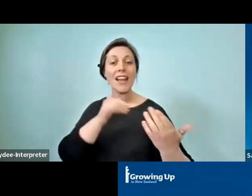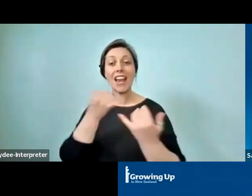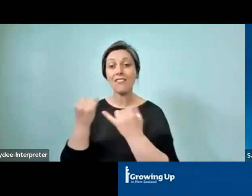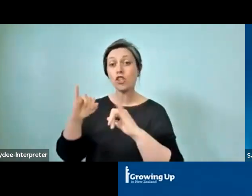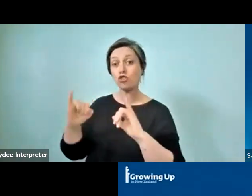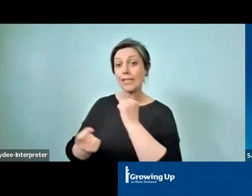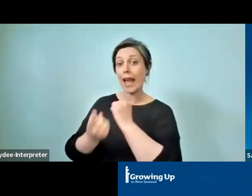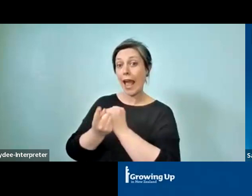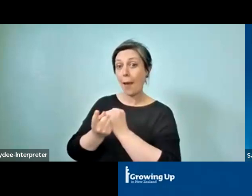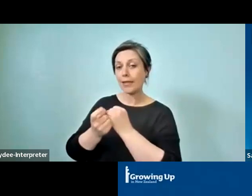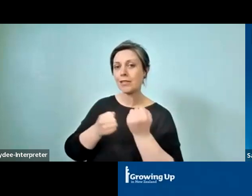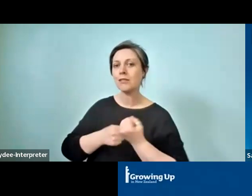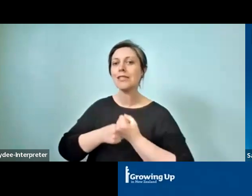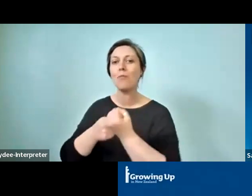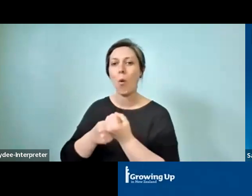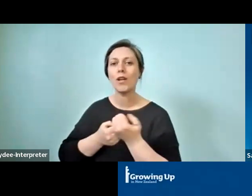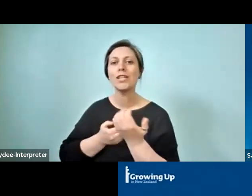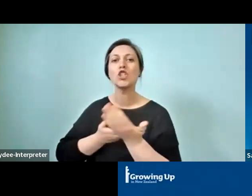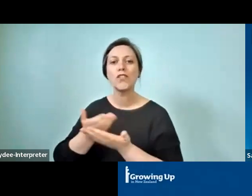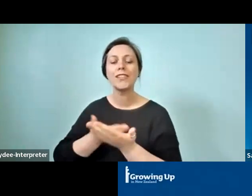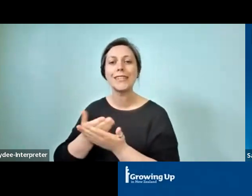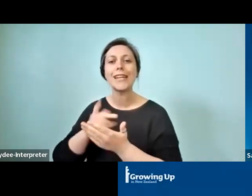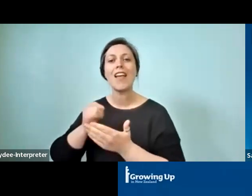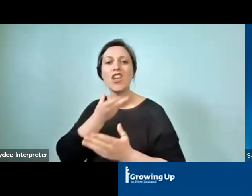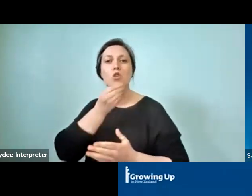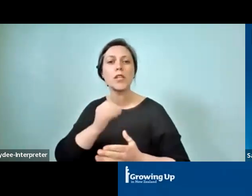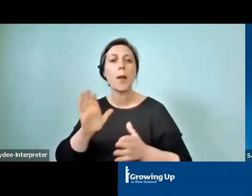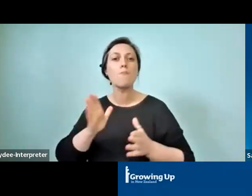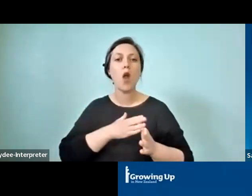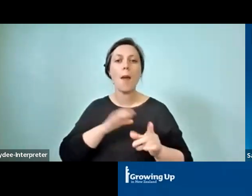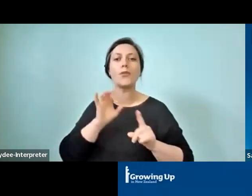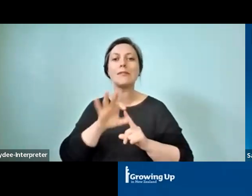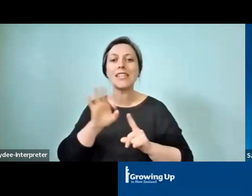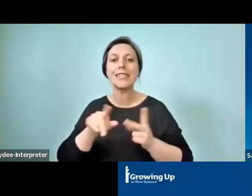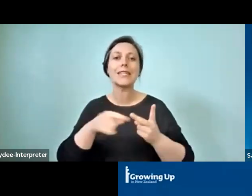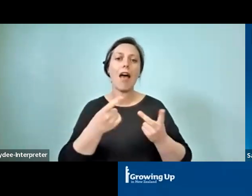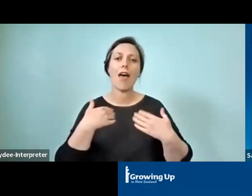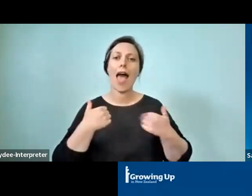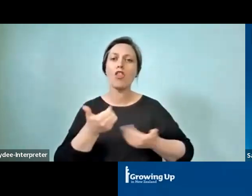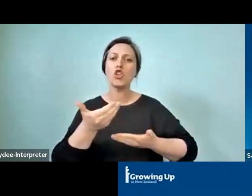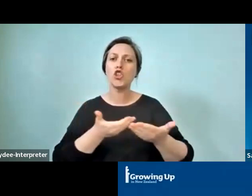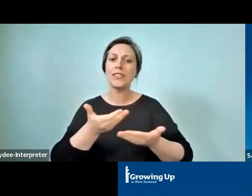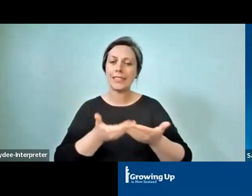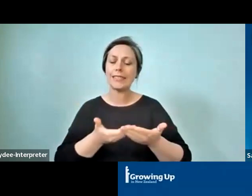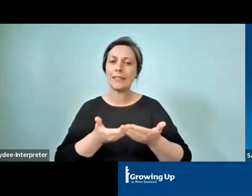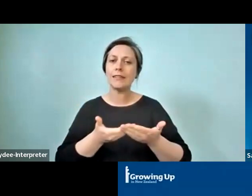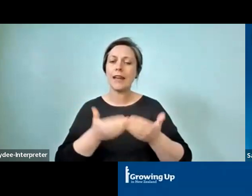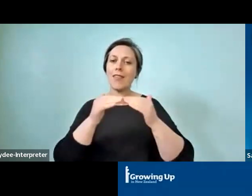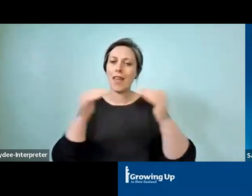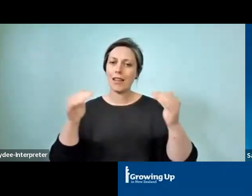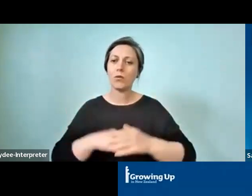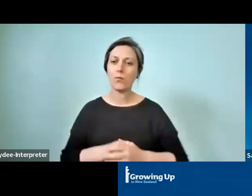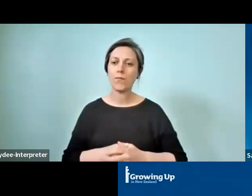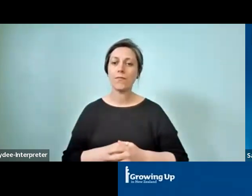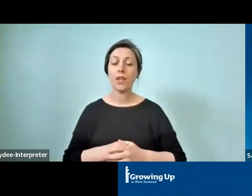so primary, specialist, and other health services. So I think this is really aligned with